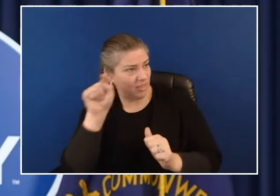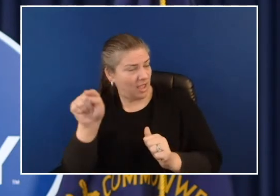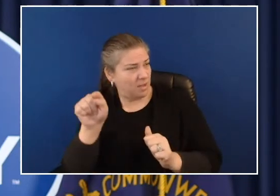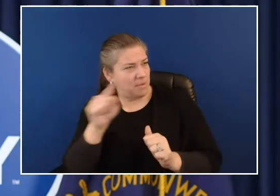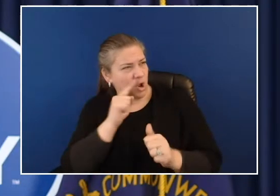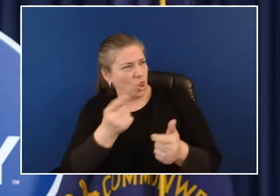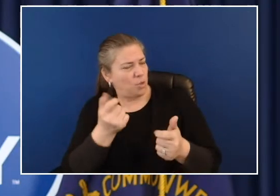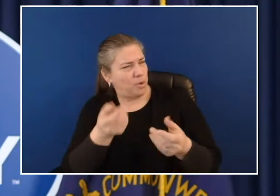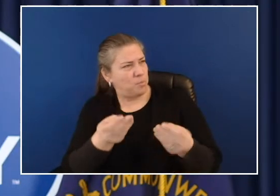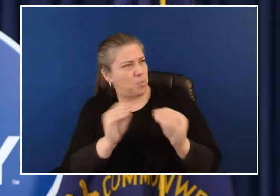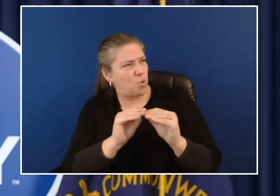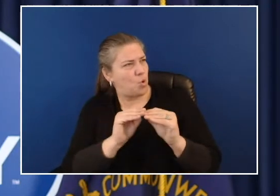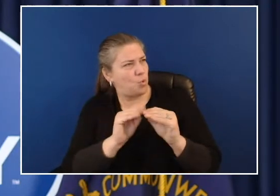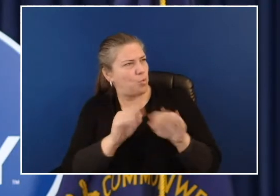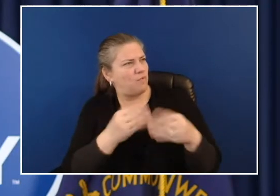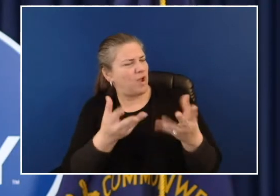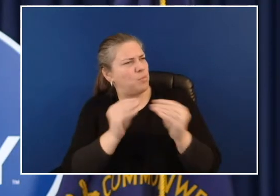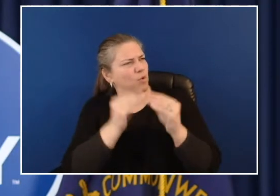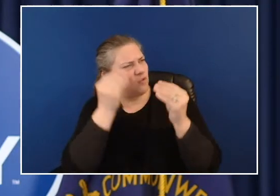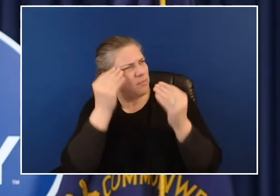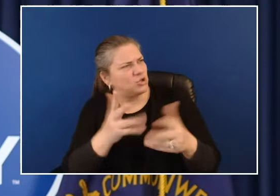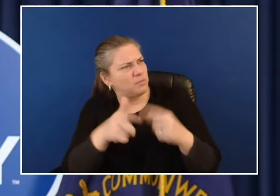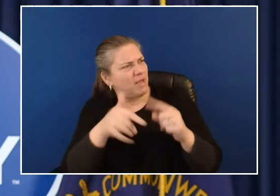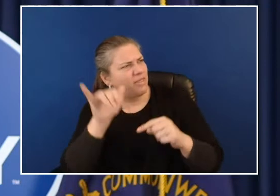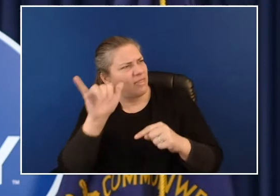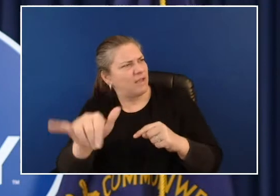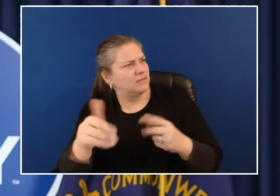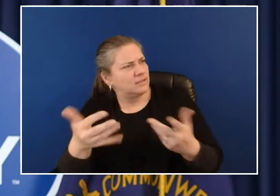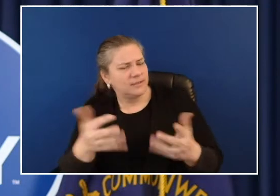more provided more information about this as the process went along.